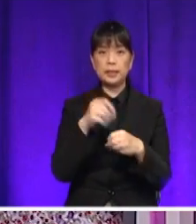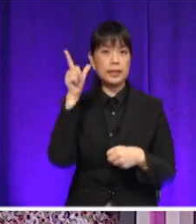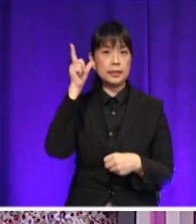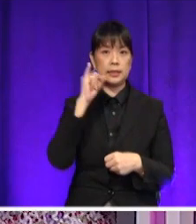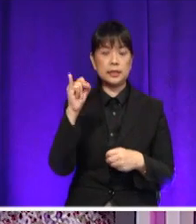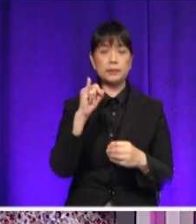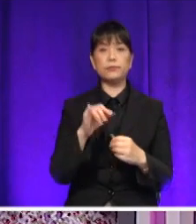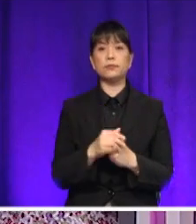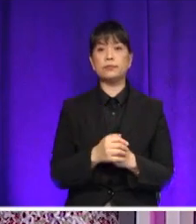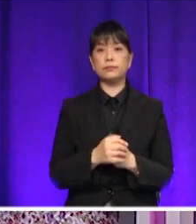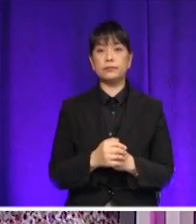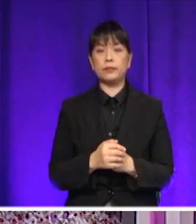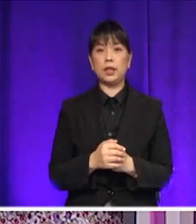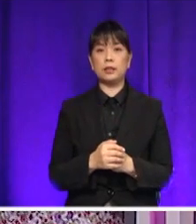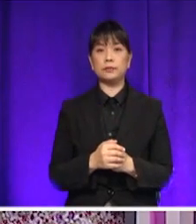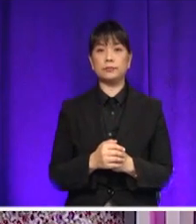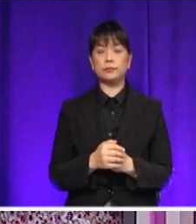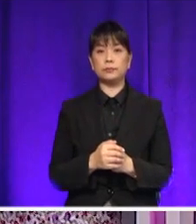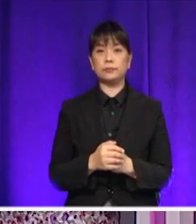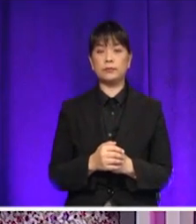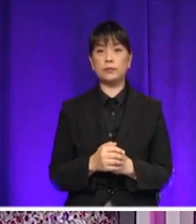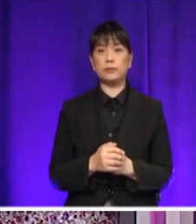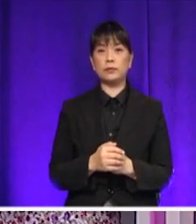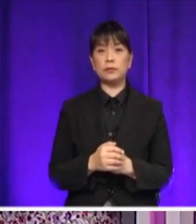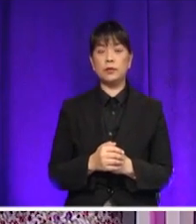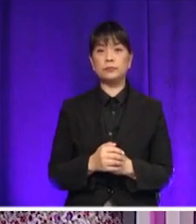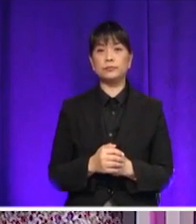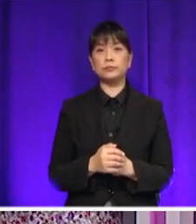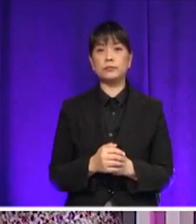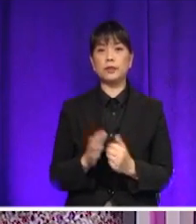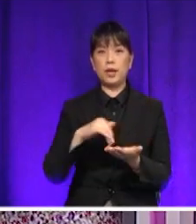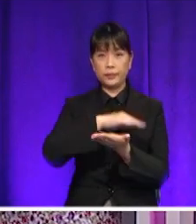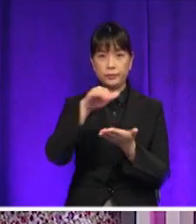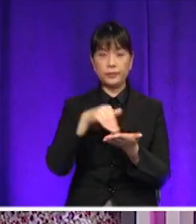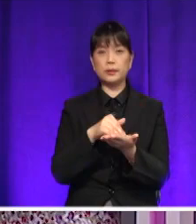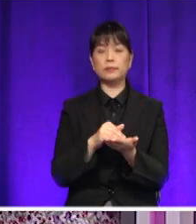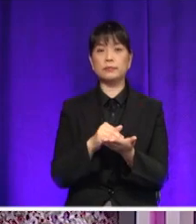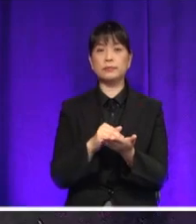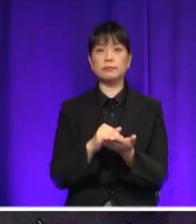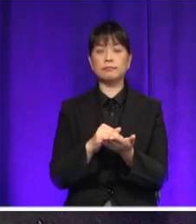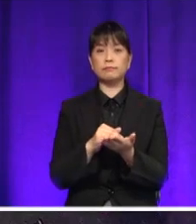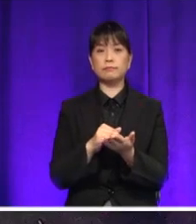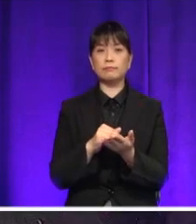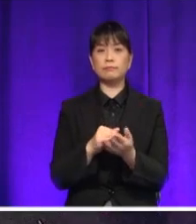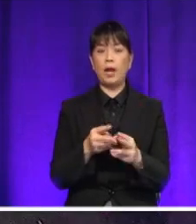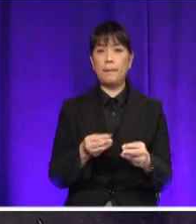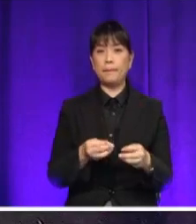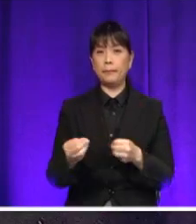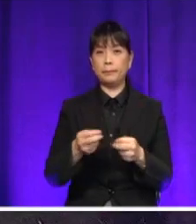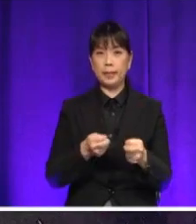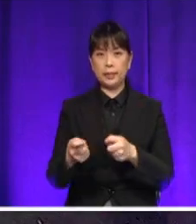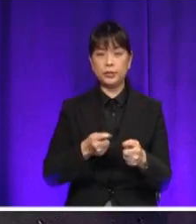listen. Okay? All right, guys, well done. Everybody managed to get 5 out of 5.